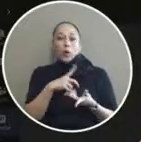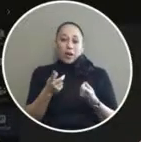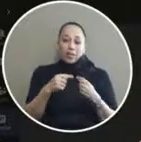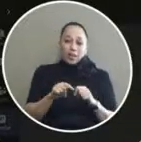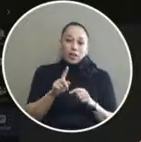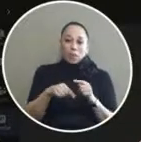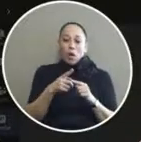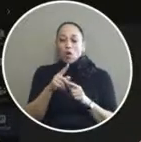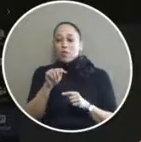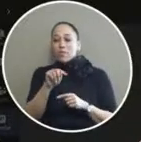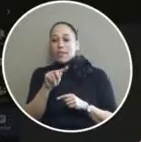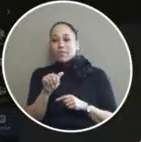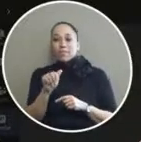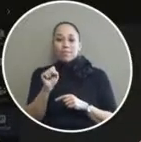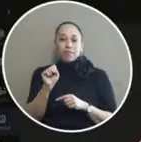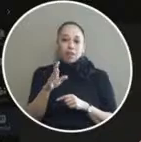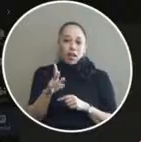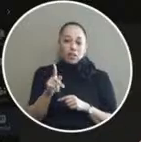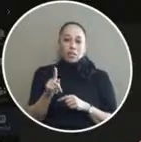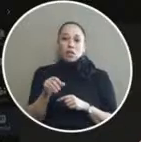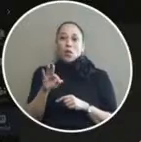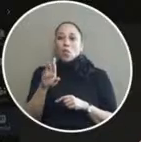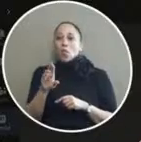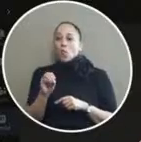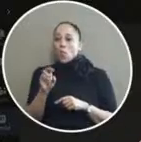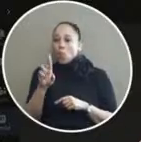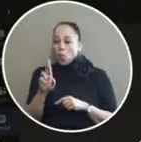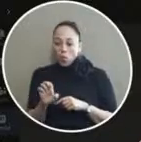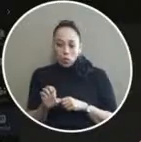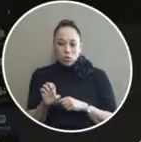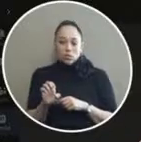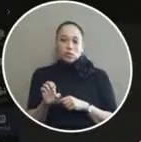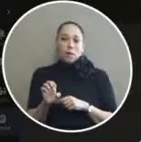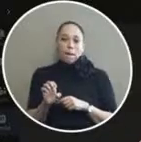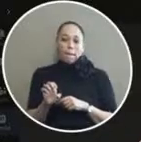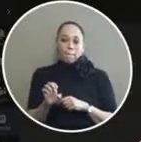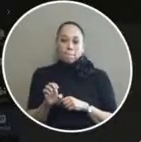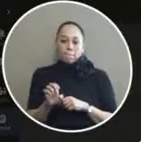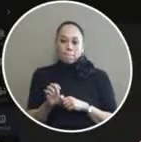task force are going to be going and reviewing these places?